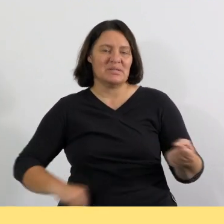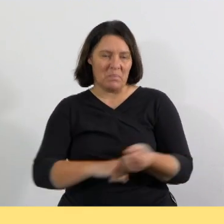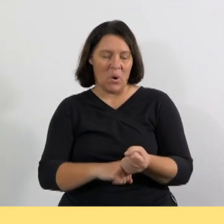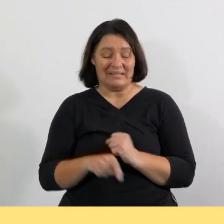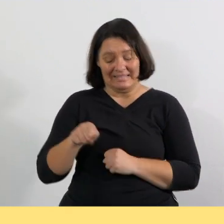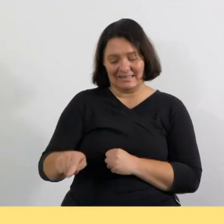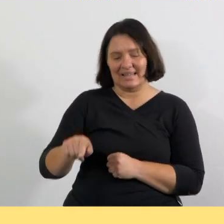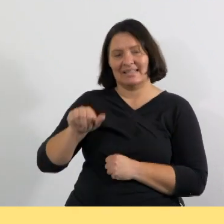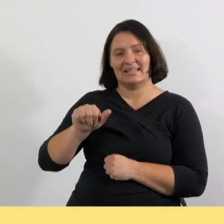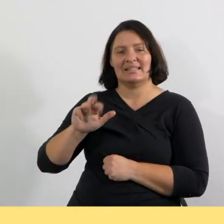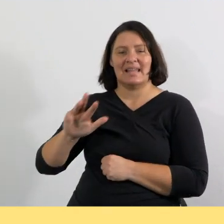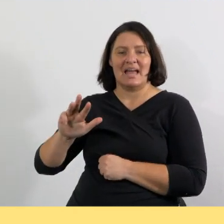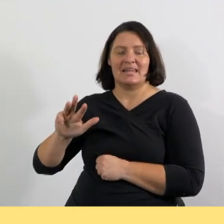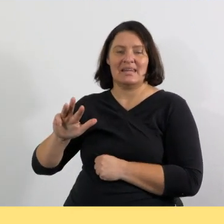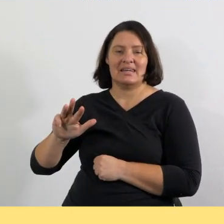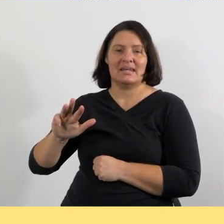the